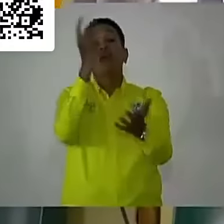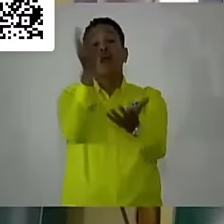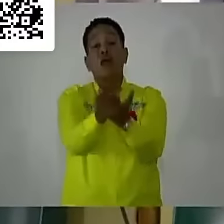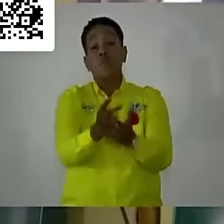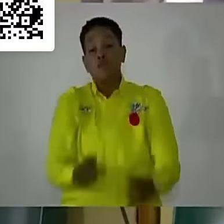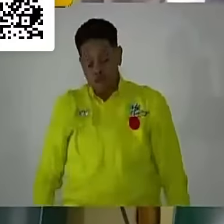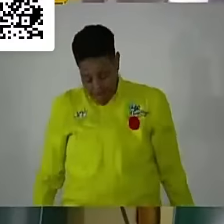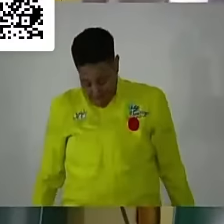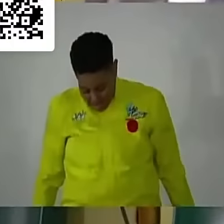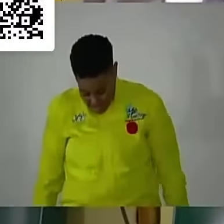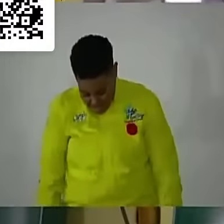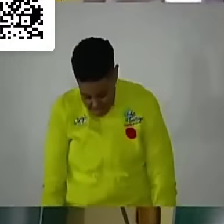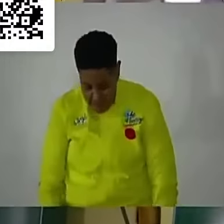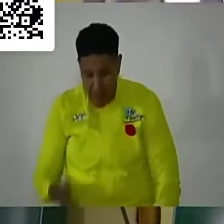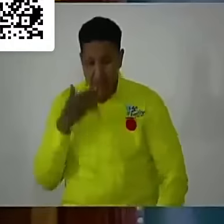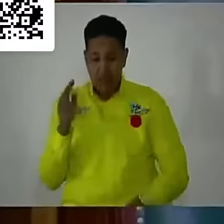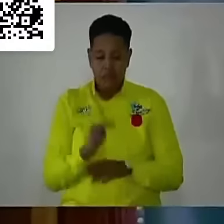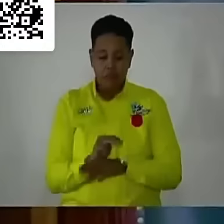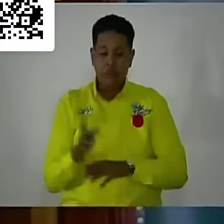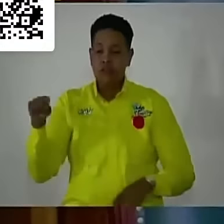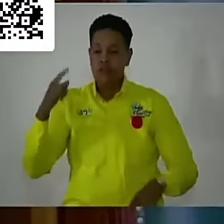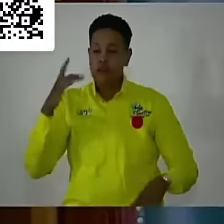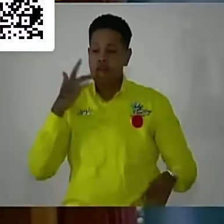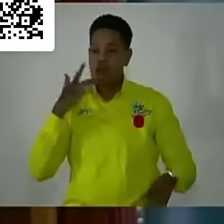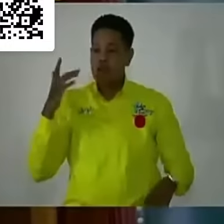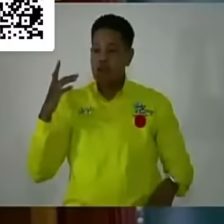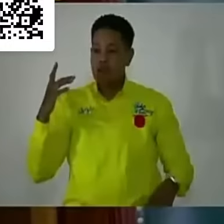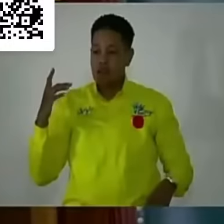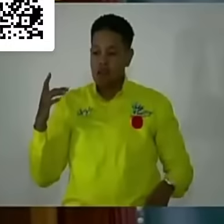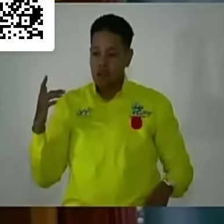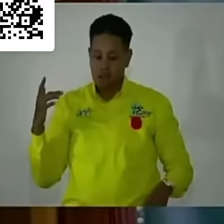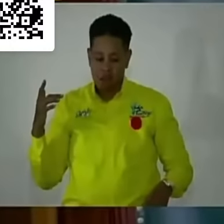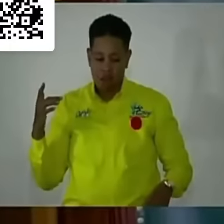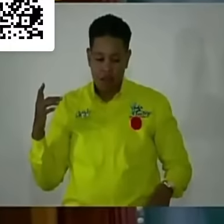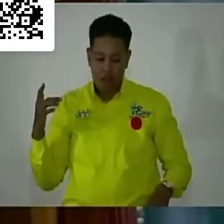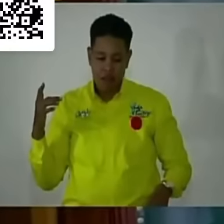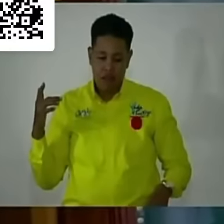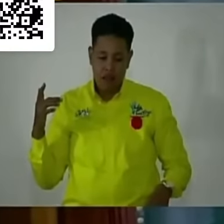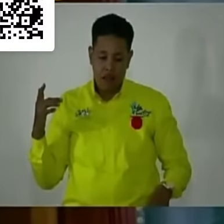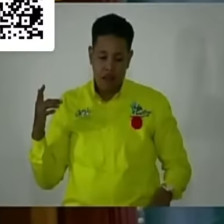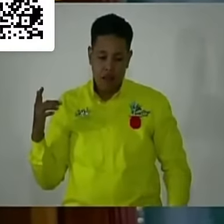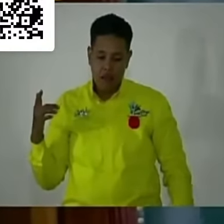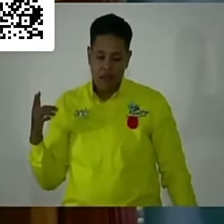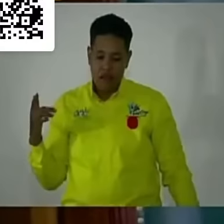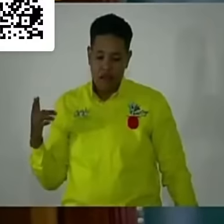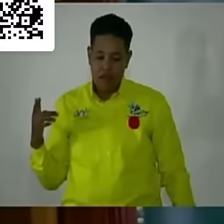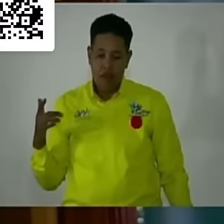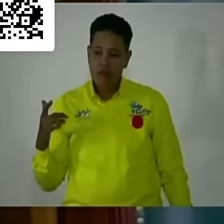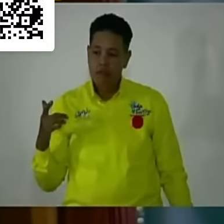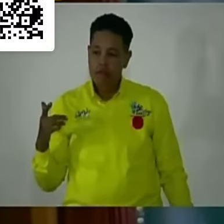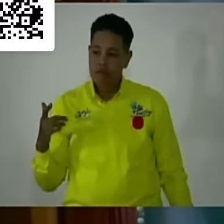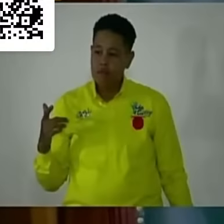approved. Thanks, Minister. Those in favor? Those. Oh, no.